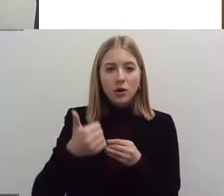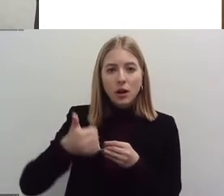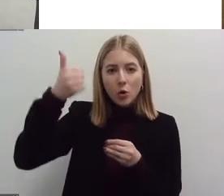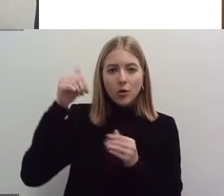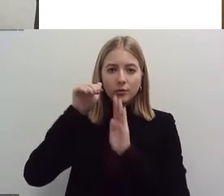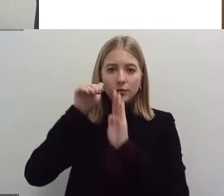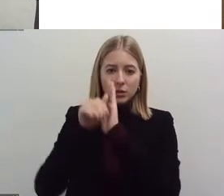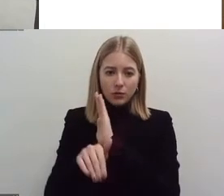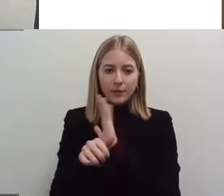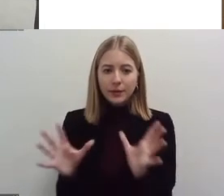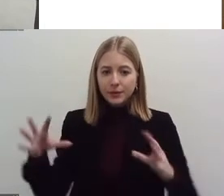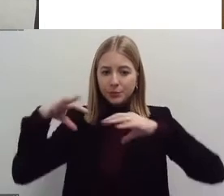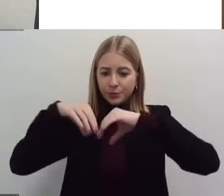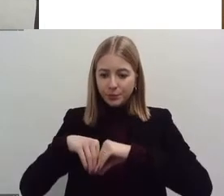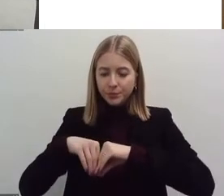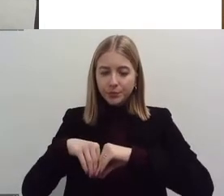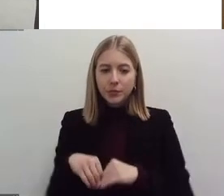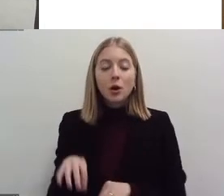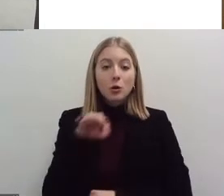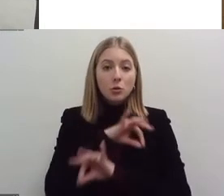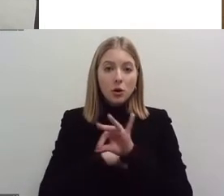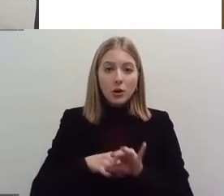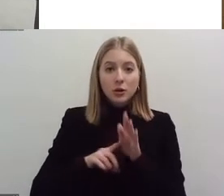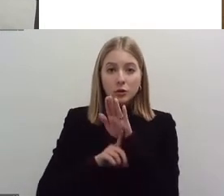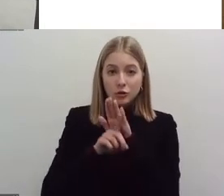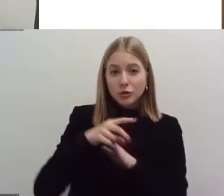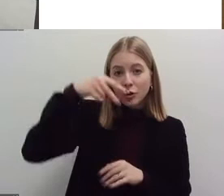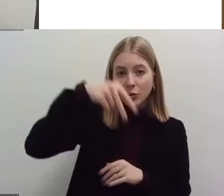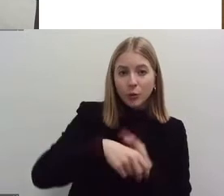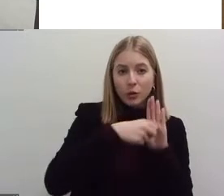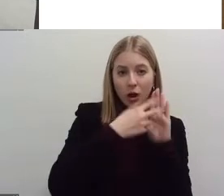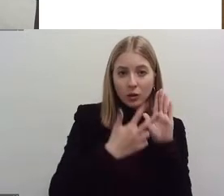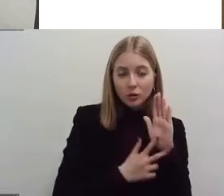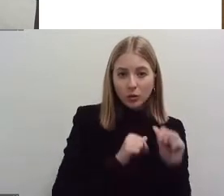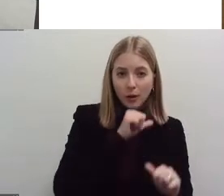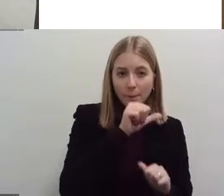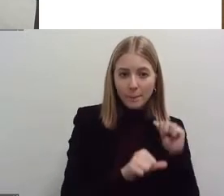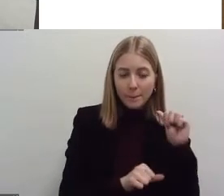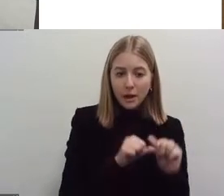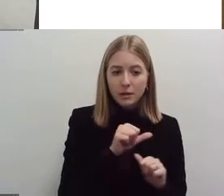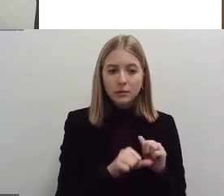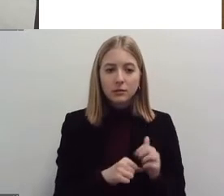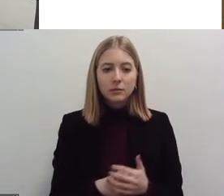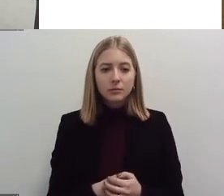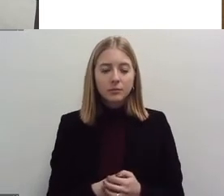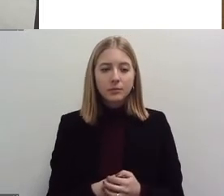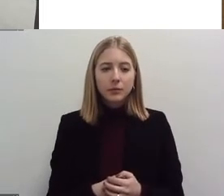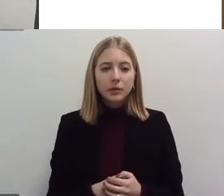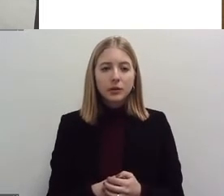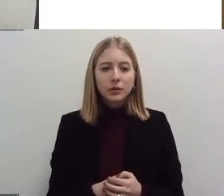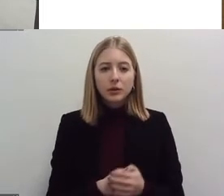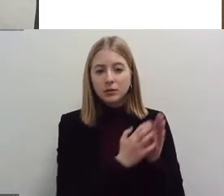adults in foster care. It will be made into print and spread to social services all around the country with